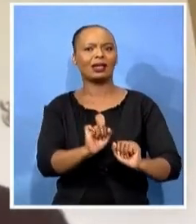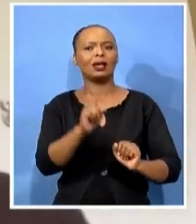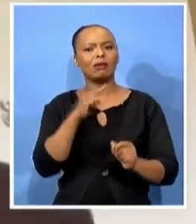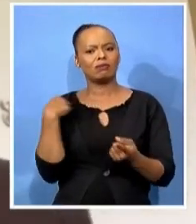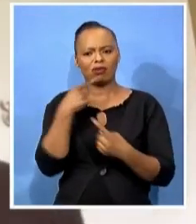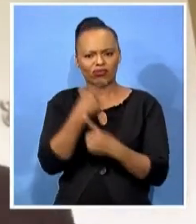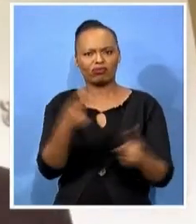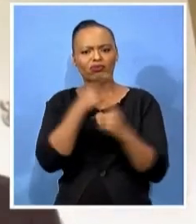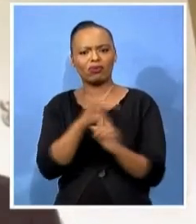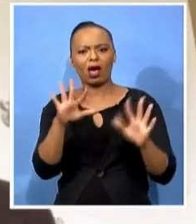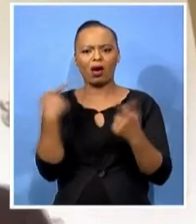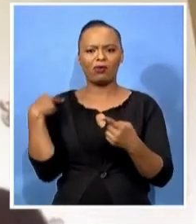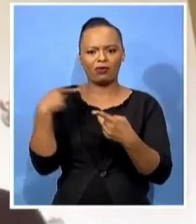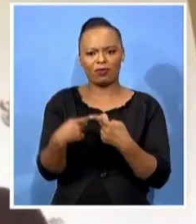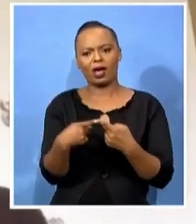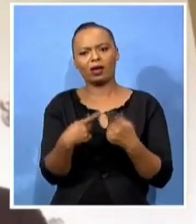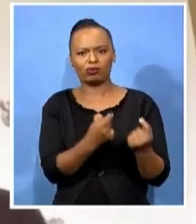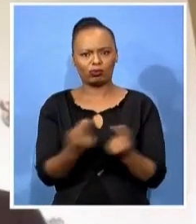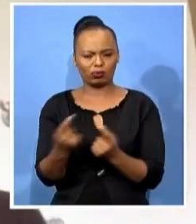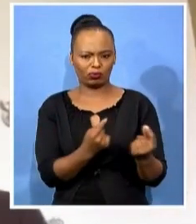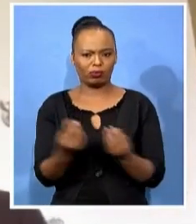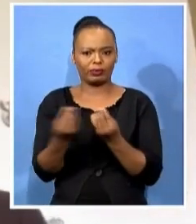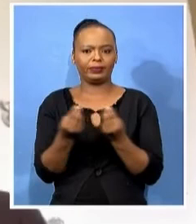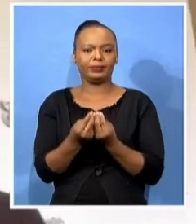now, and then say to